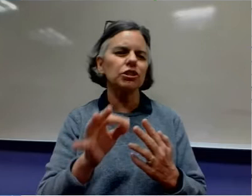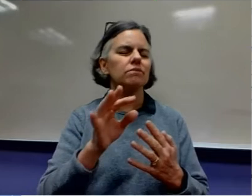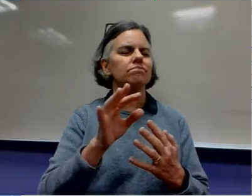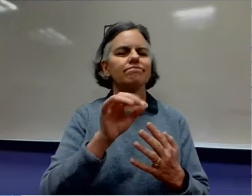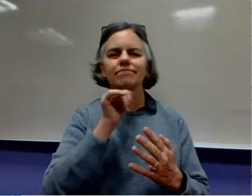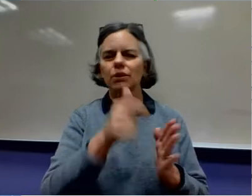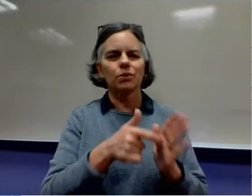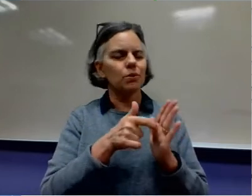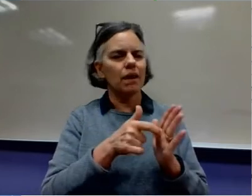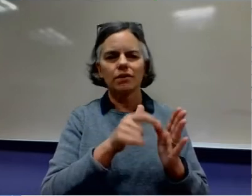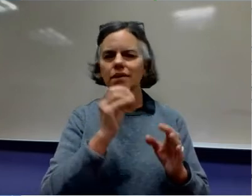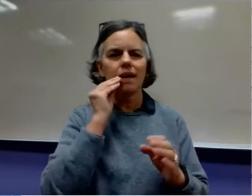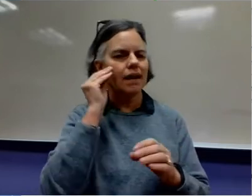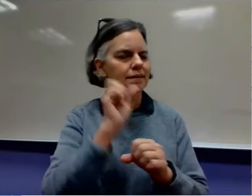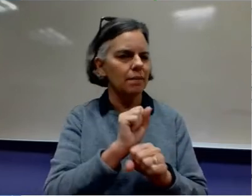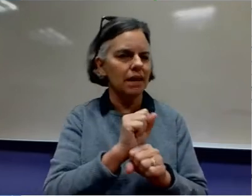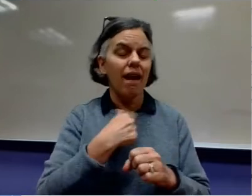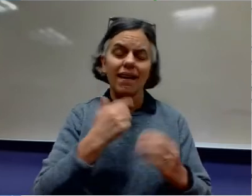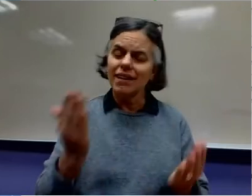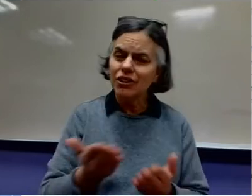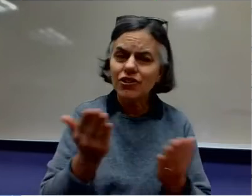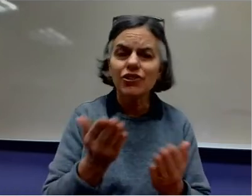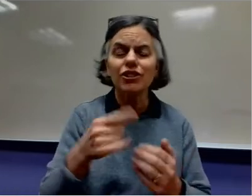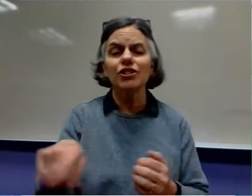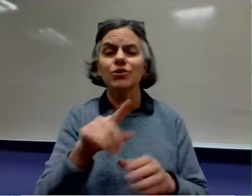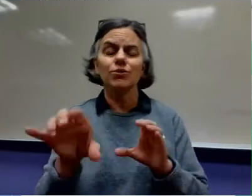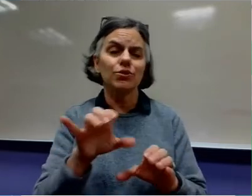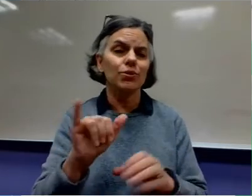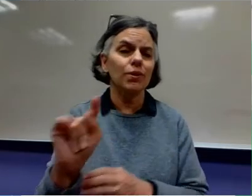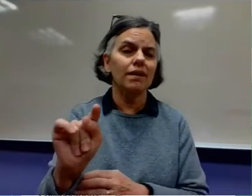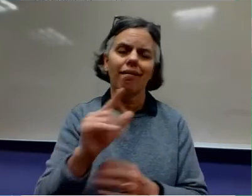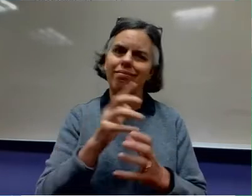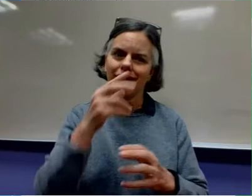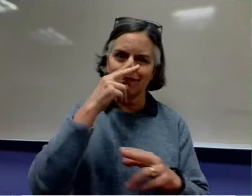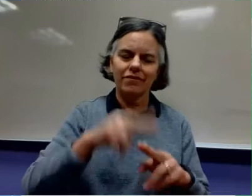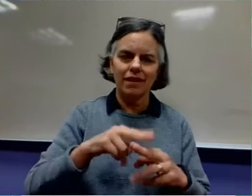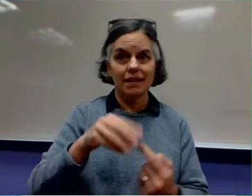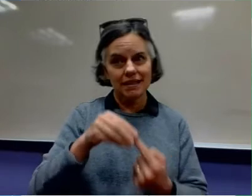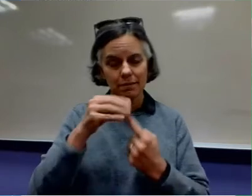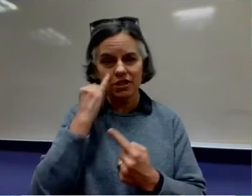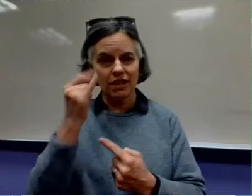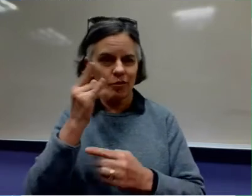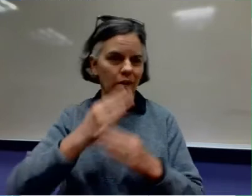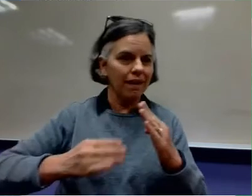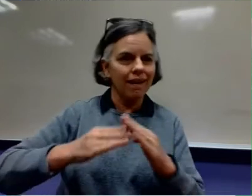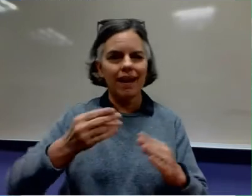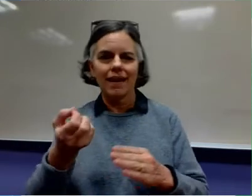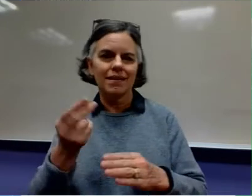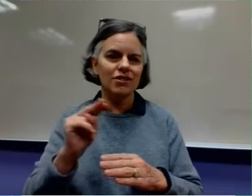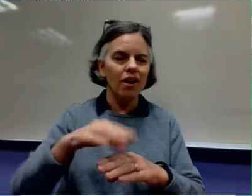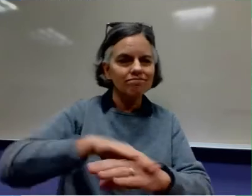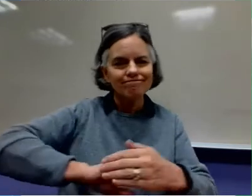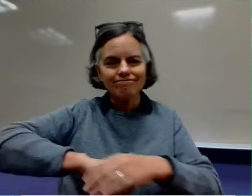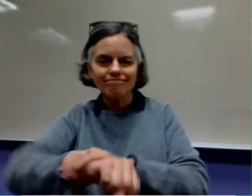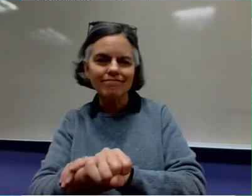assignment. And it is optional, but I encourage you to do it because it's a lot of fun, especially if you're sort of a hands-on person and you really want to get some